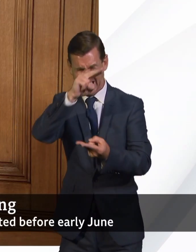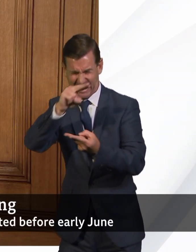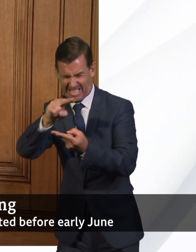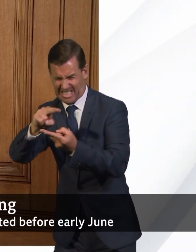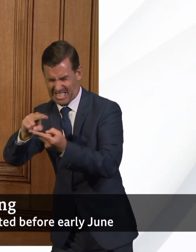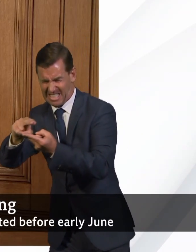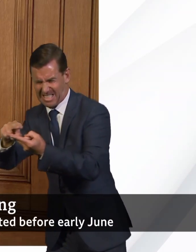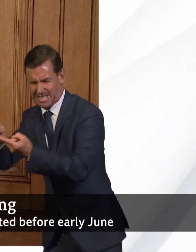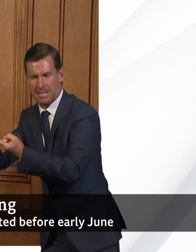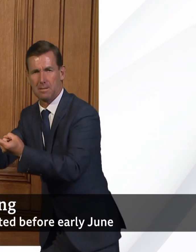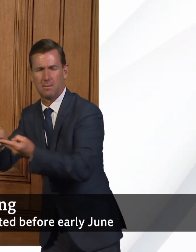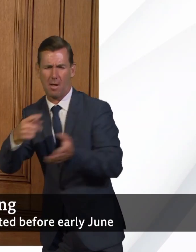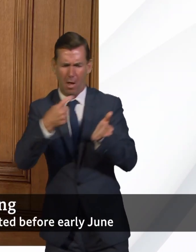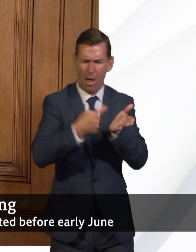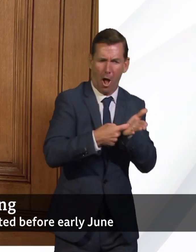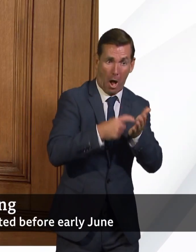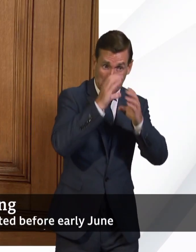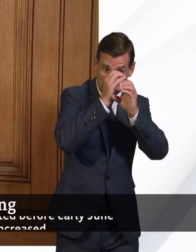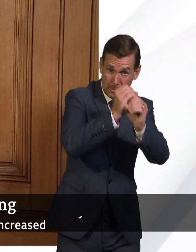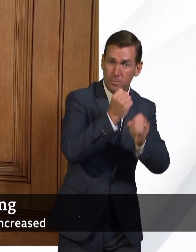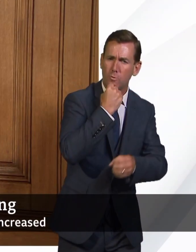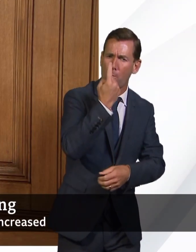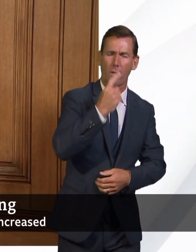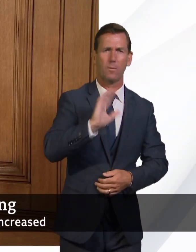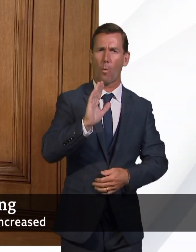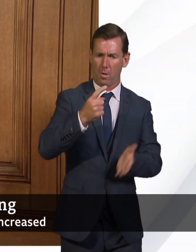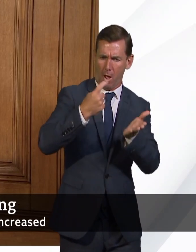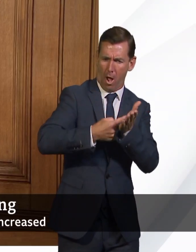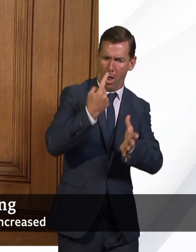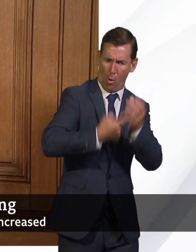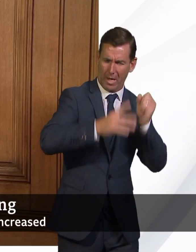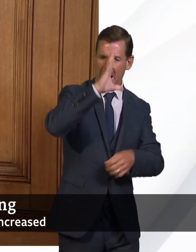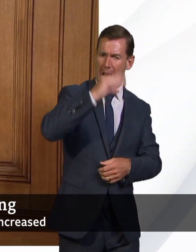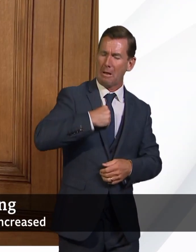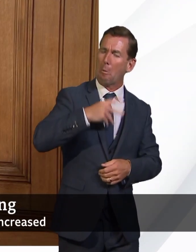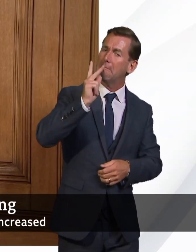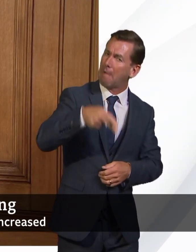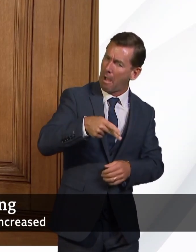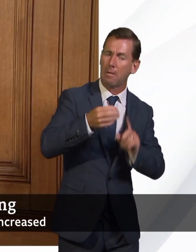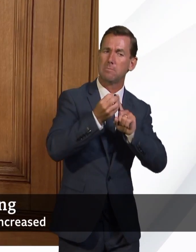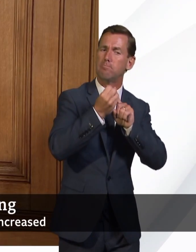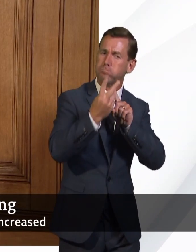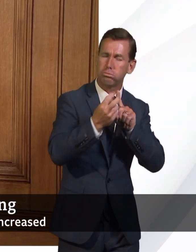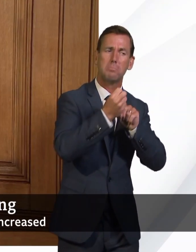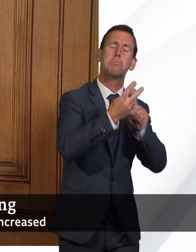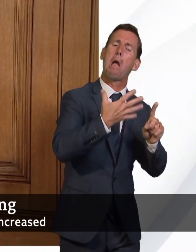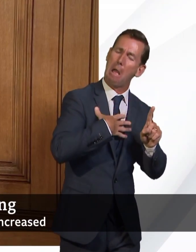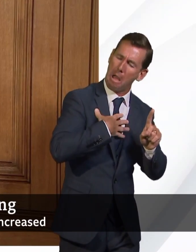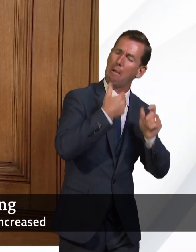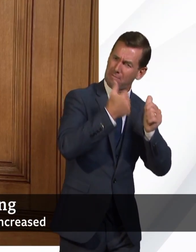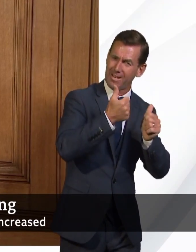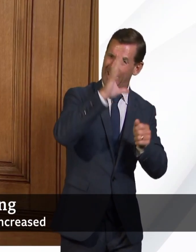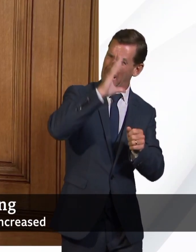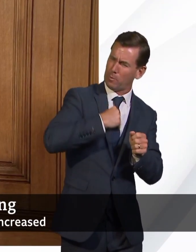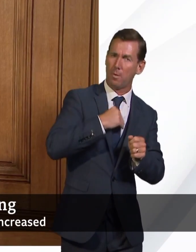is our focus, not R. R is a representation of what is happening in that fight. So it is very important, but I think